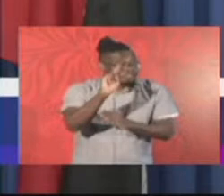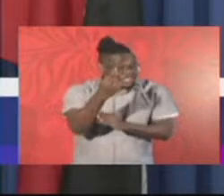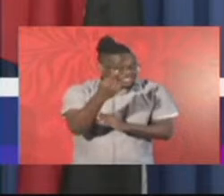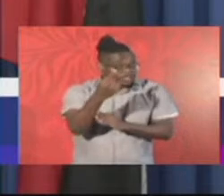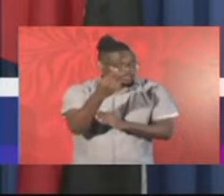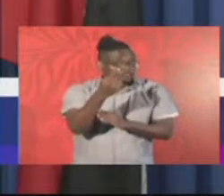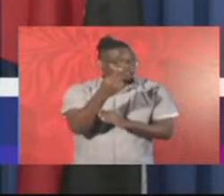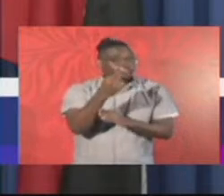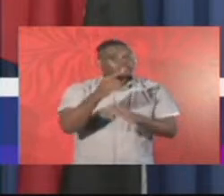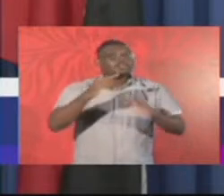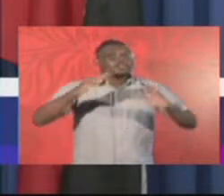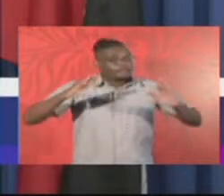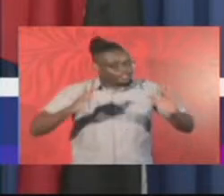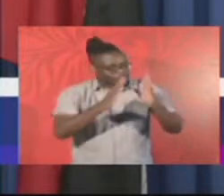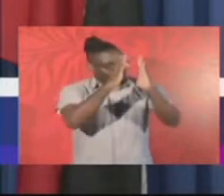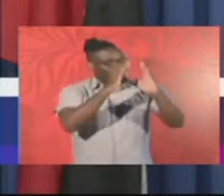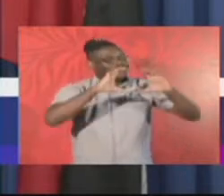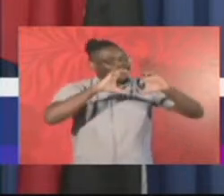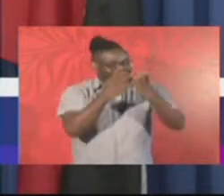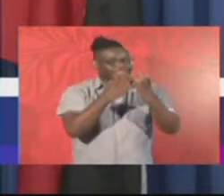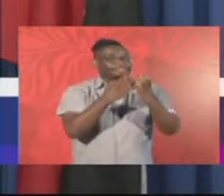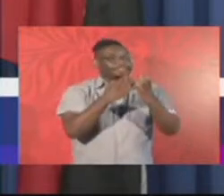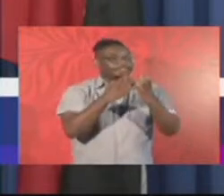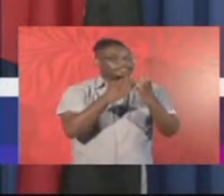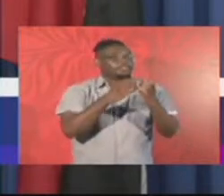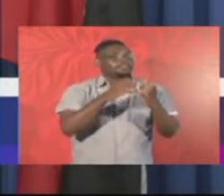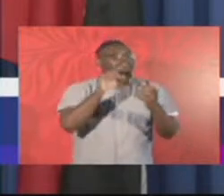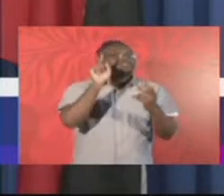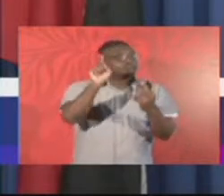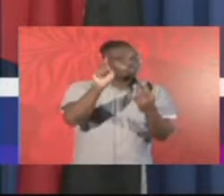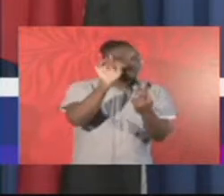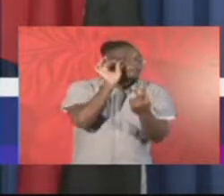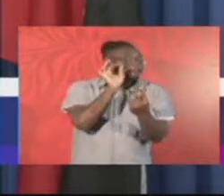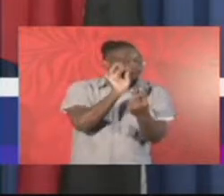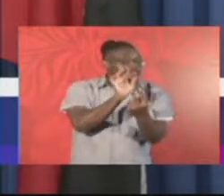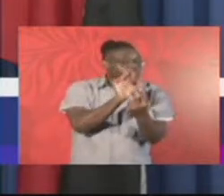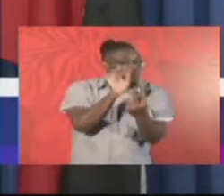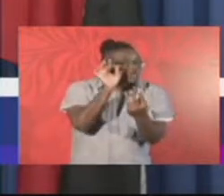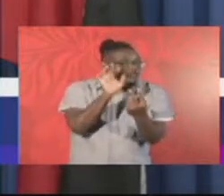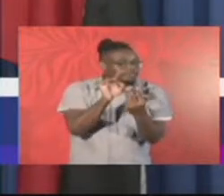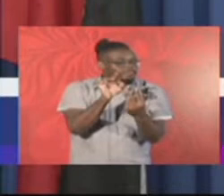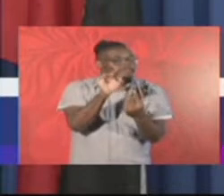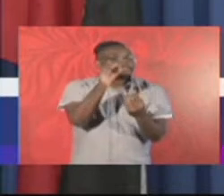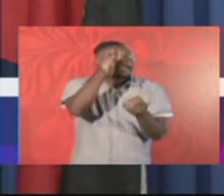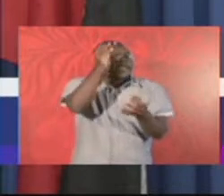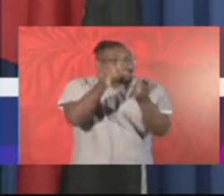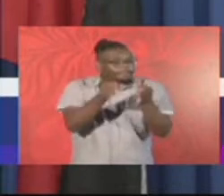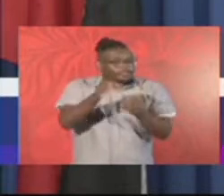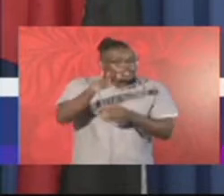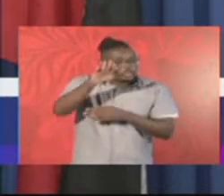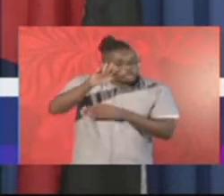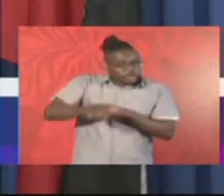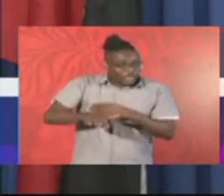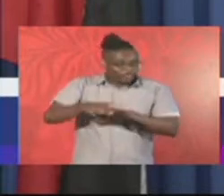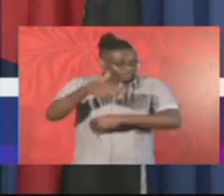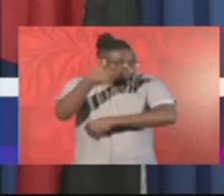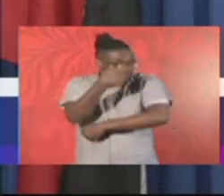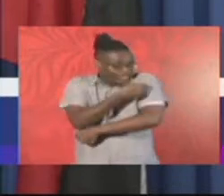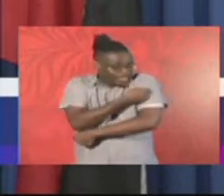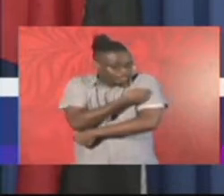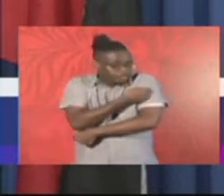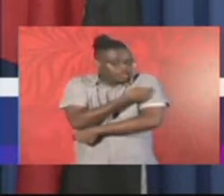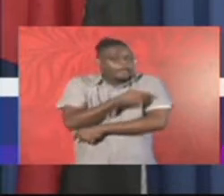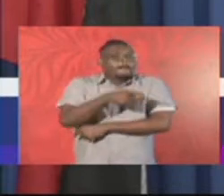face-to-face learning would be available. Face-to-face contact will be available. But to access that,